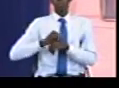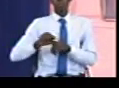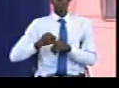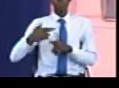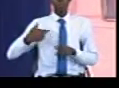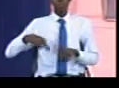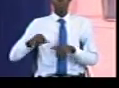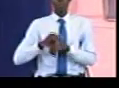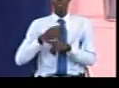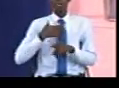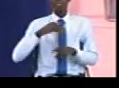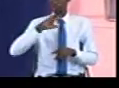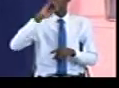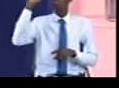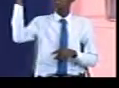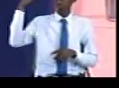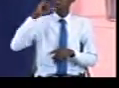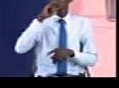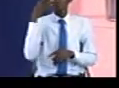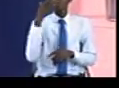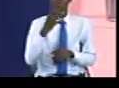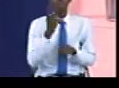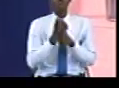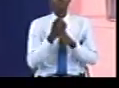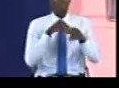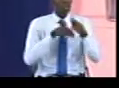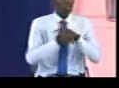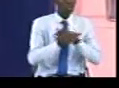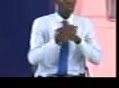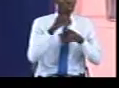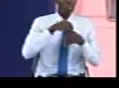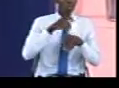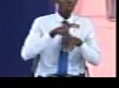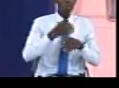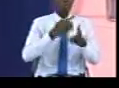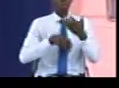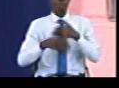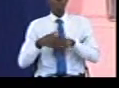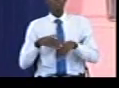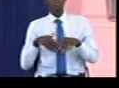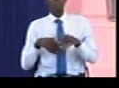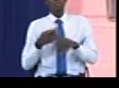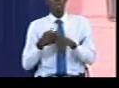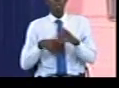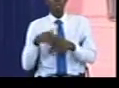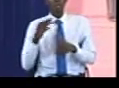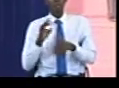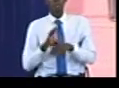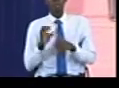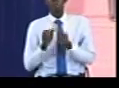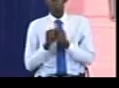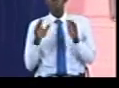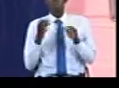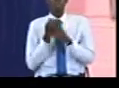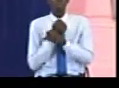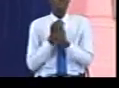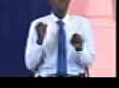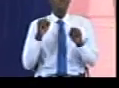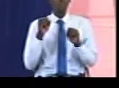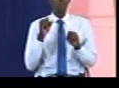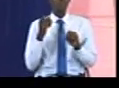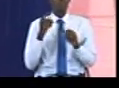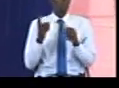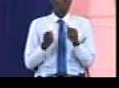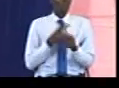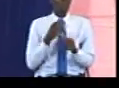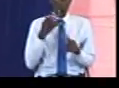not there. You go in, you come out the same way you came. There's no change, there's no transformation. But first of all, there's the grace of God.